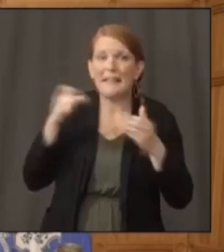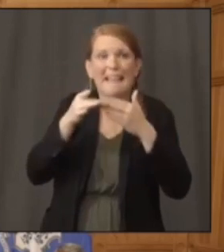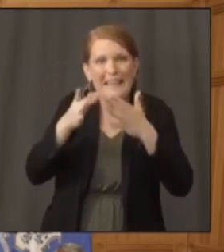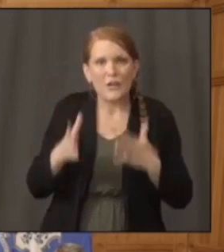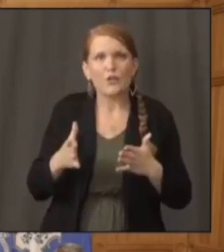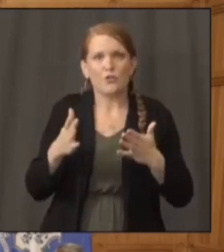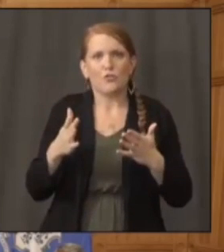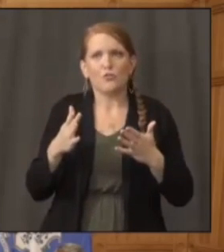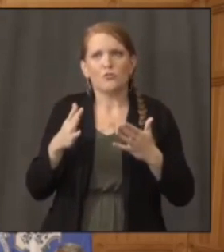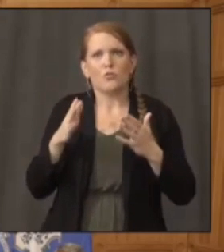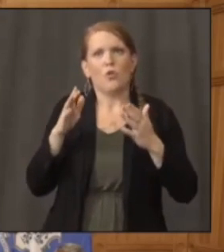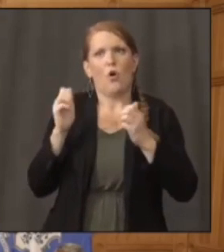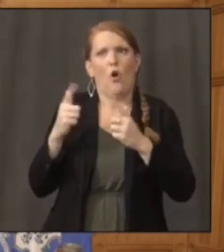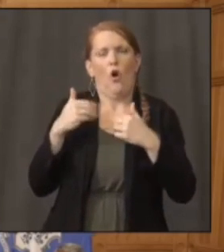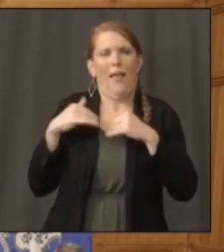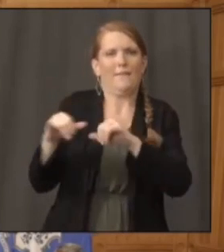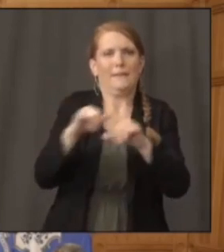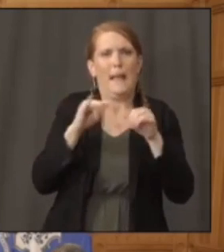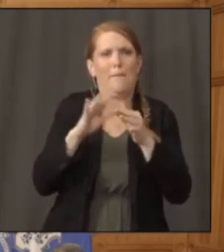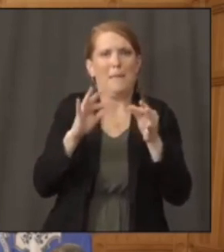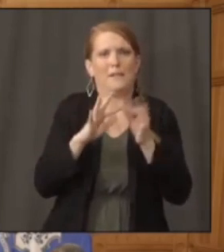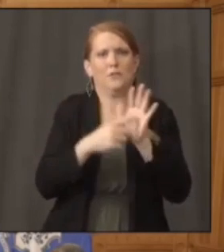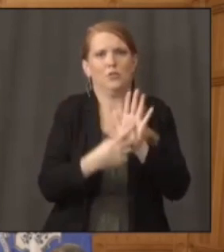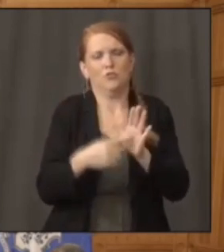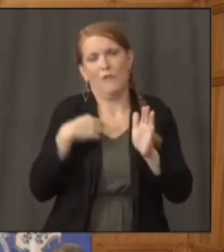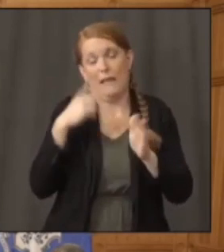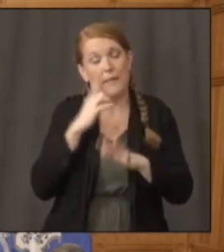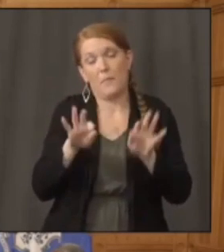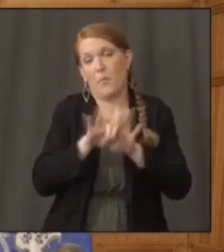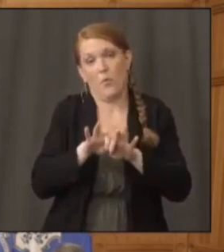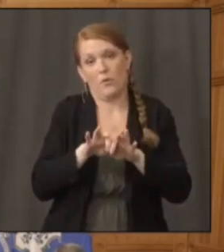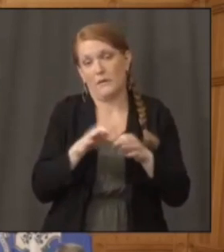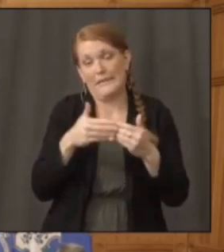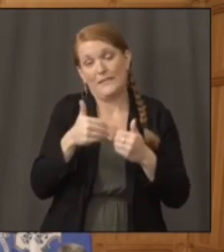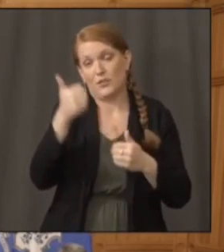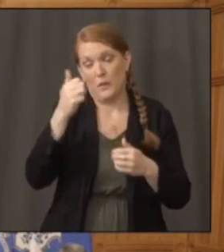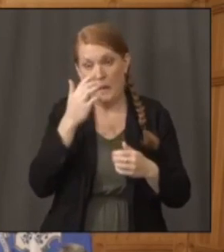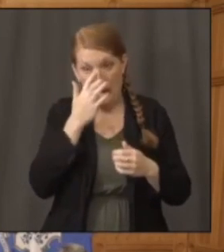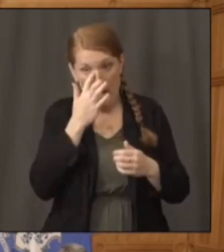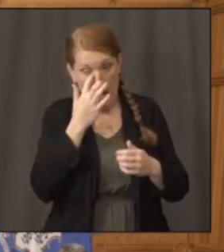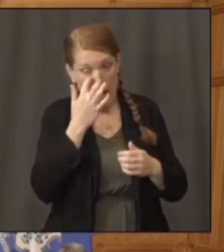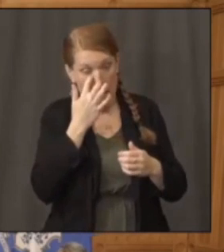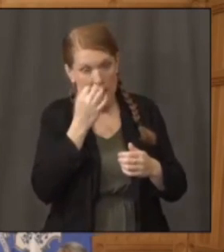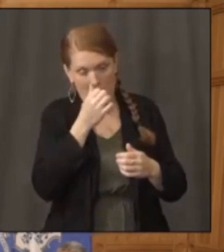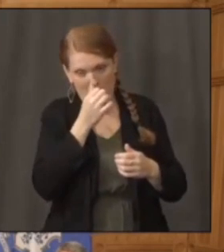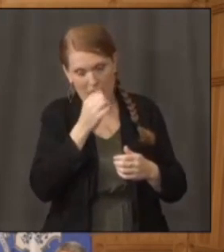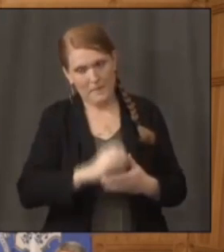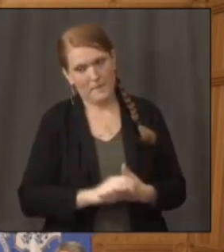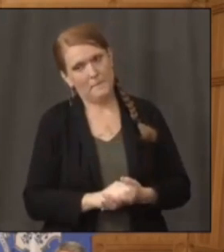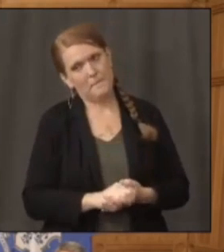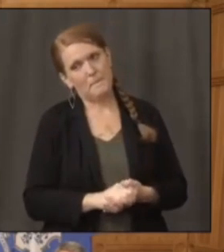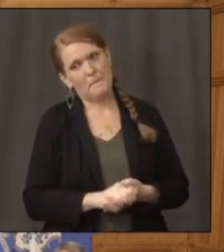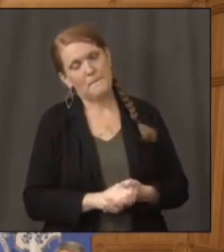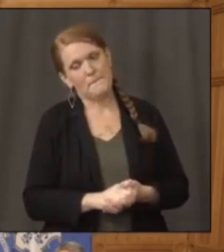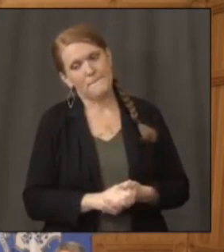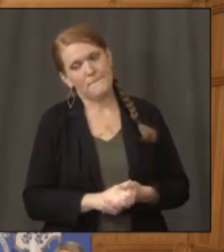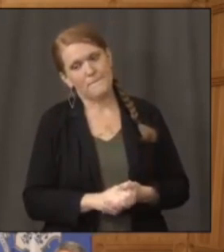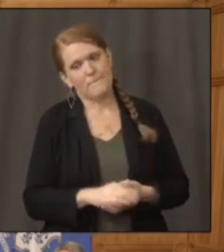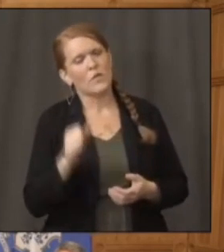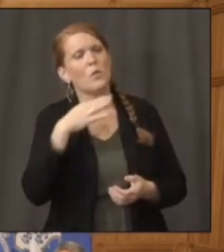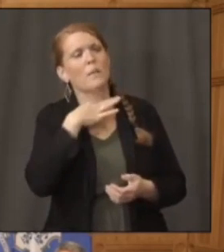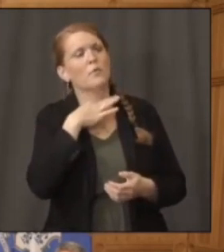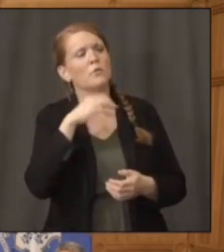What do you want to hear during this meeting of the 10 leaders and committee leaders